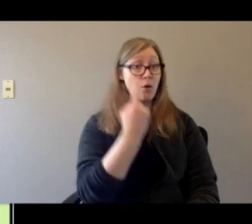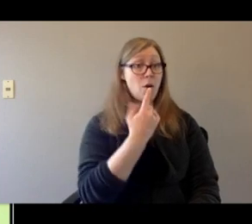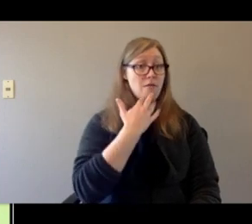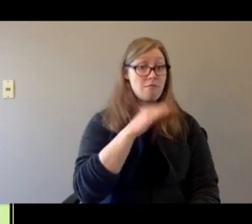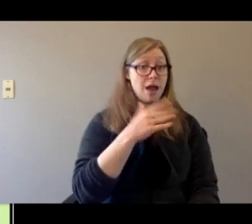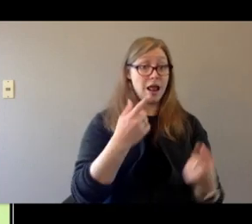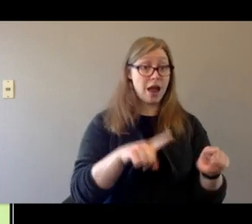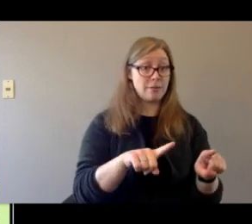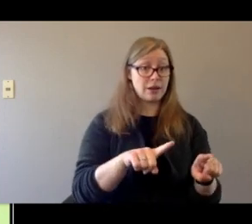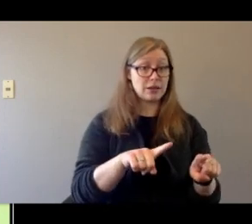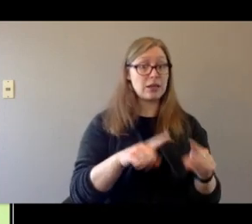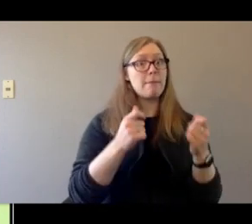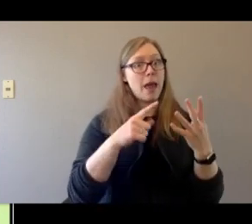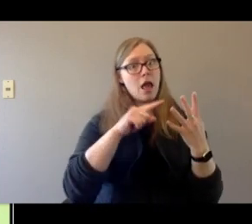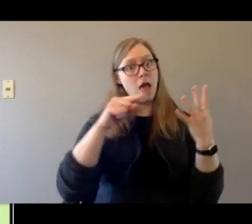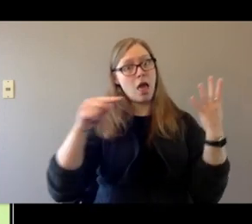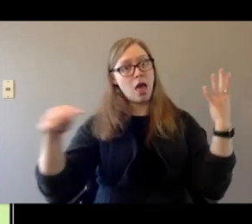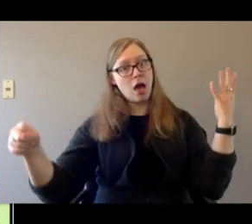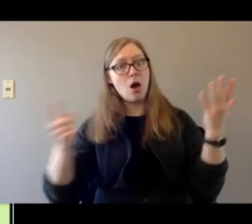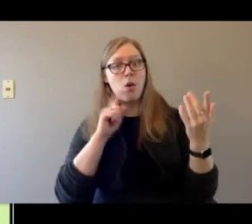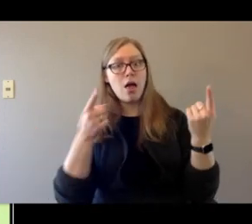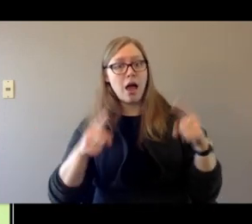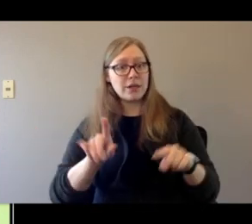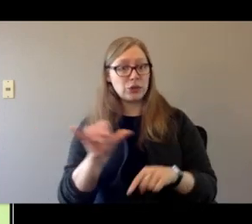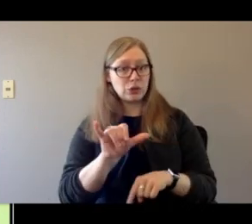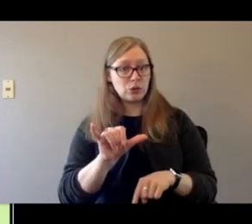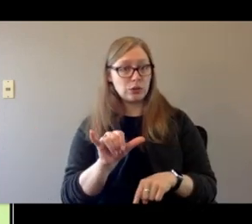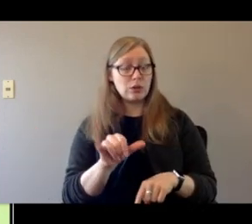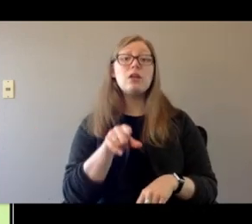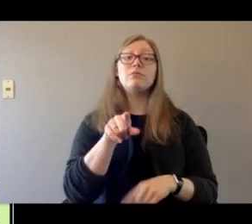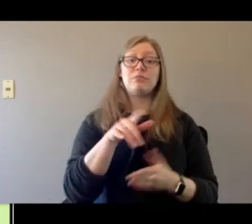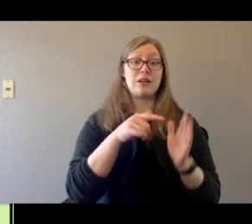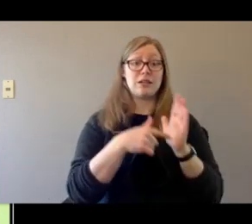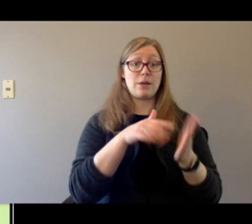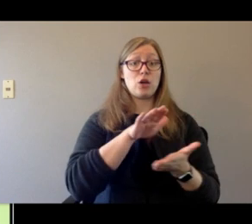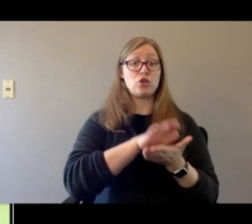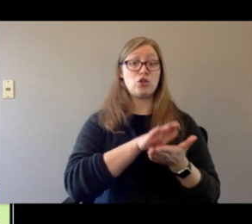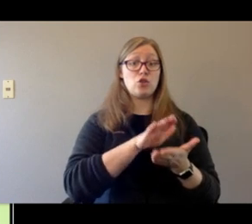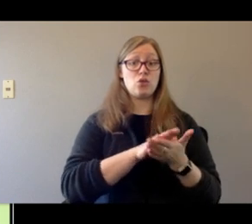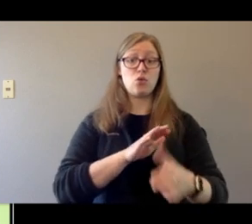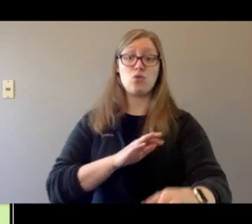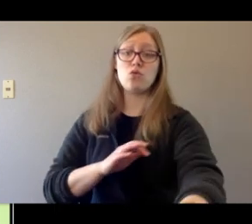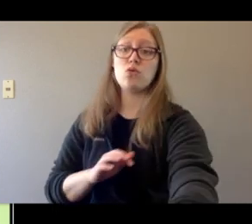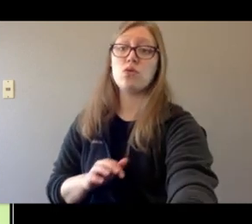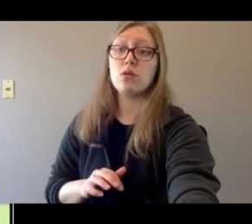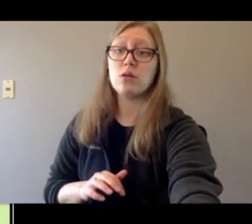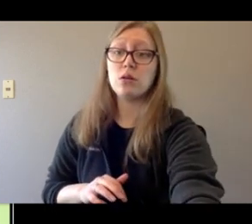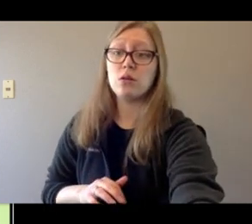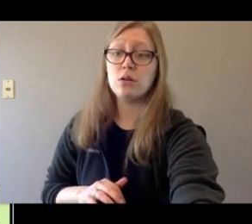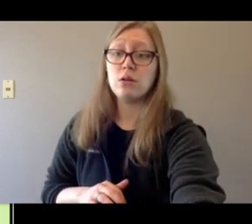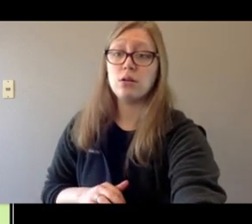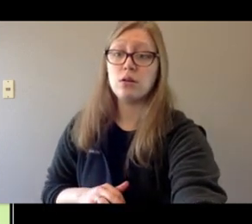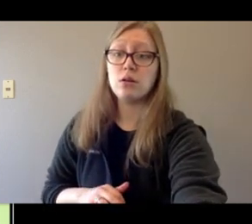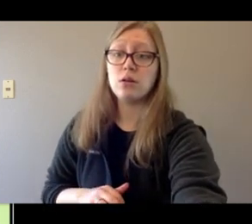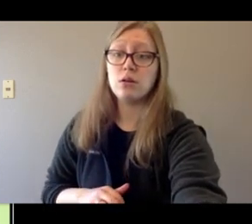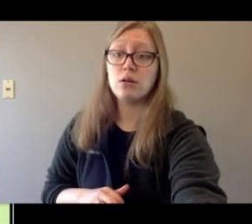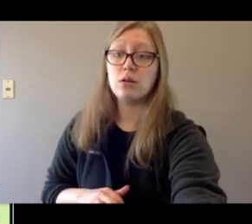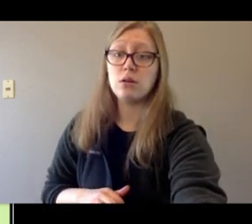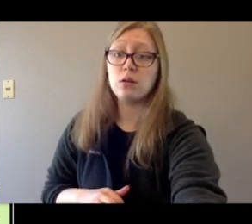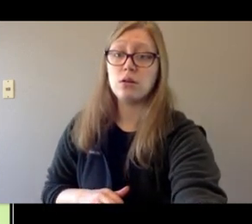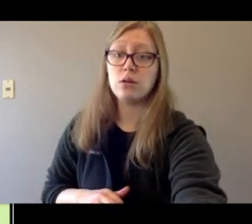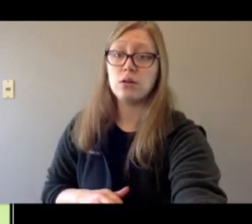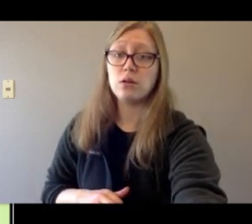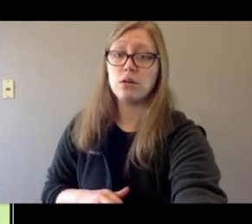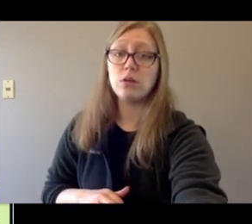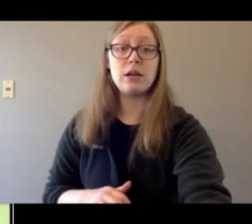us. Textbooks are made from paper. Paper are made from trees. We need trees for oxygen. Thus, school is killing us. Right? This original claim is not